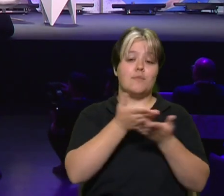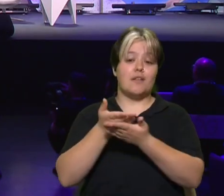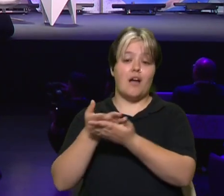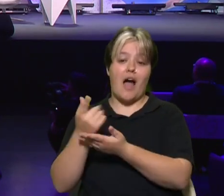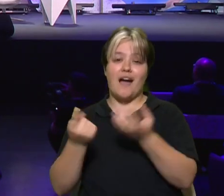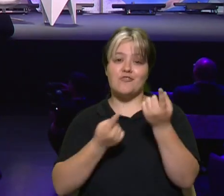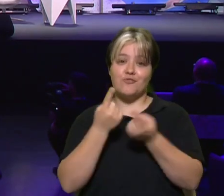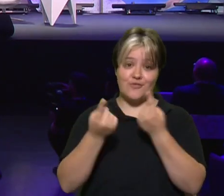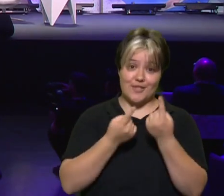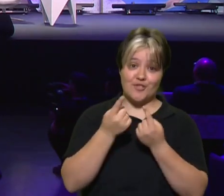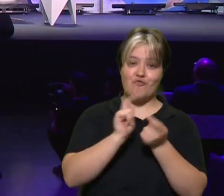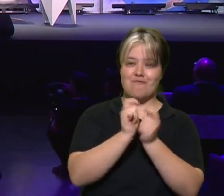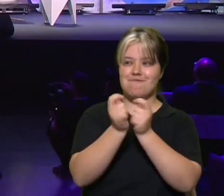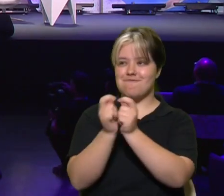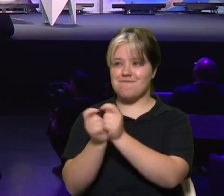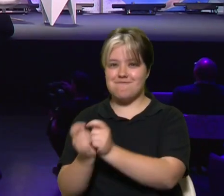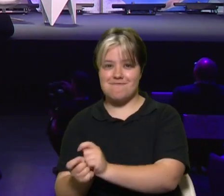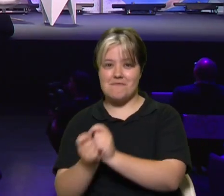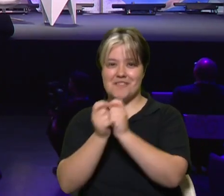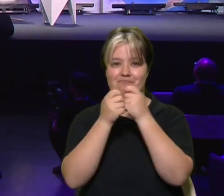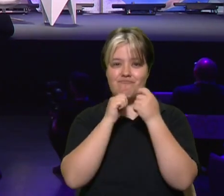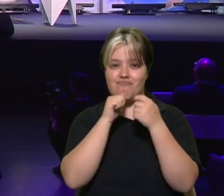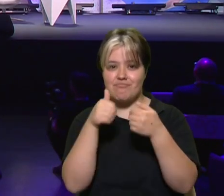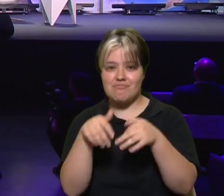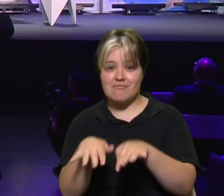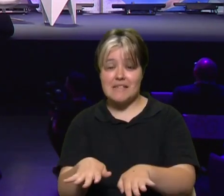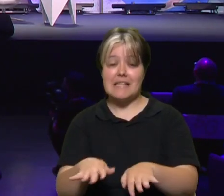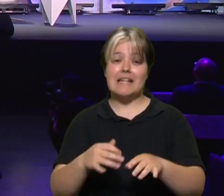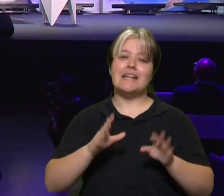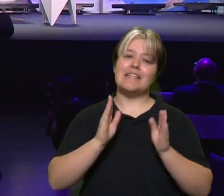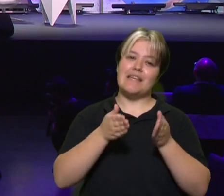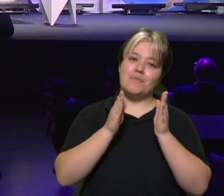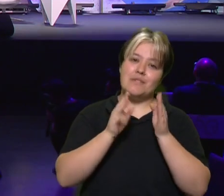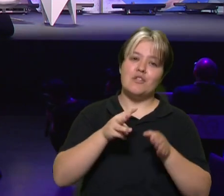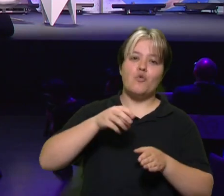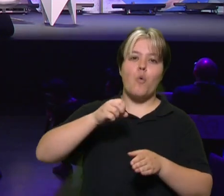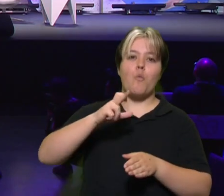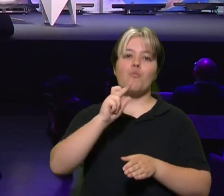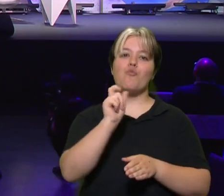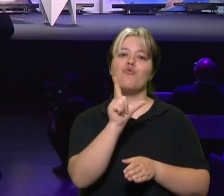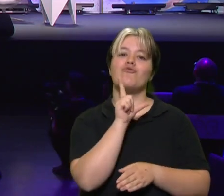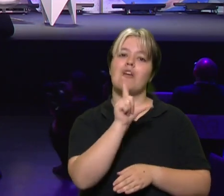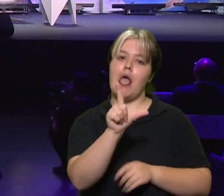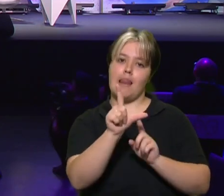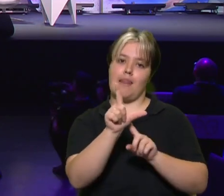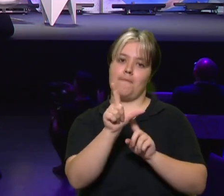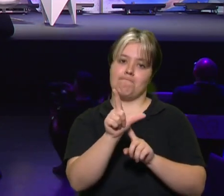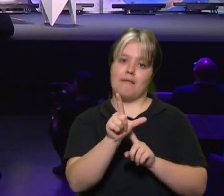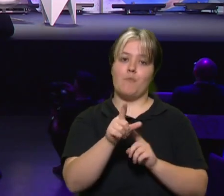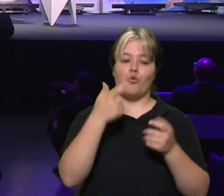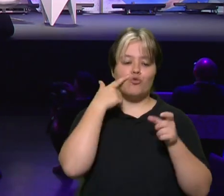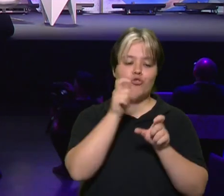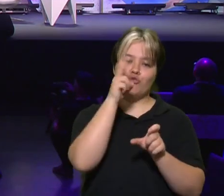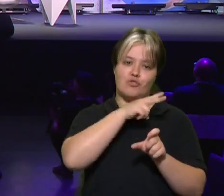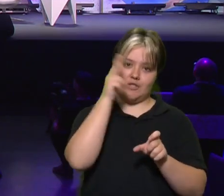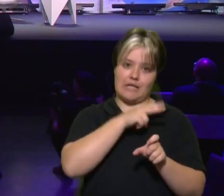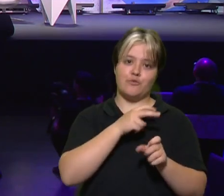in with automatic pilot, and we need some morals.